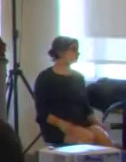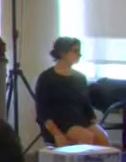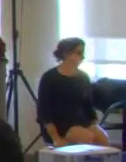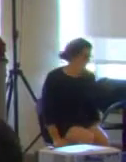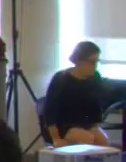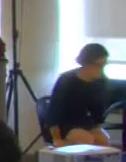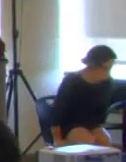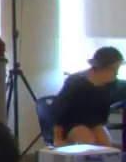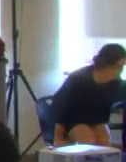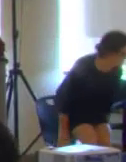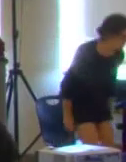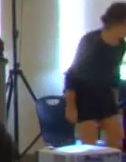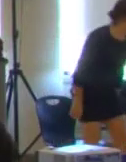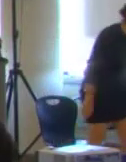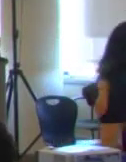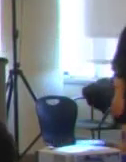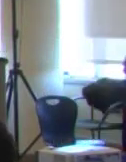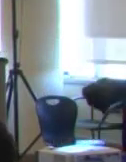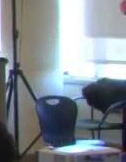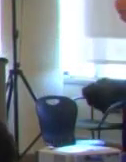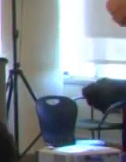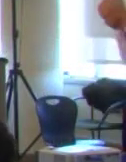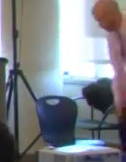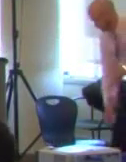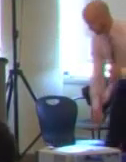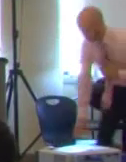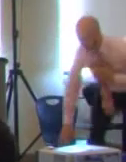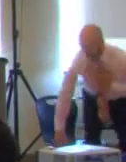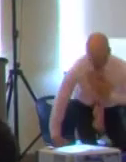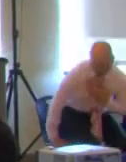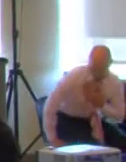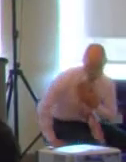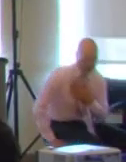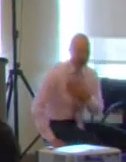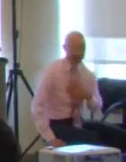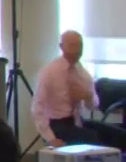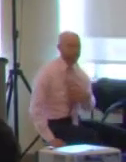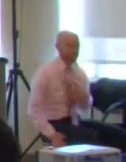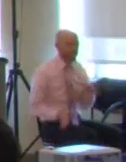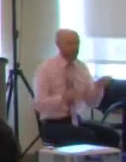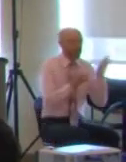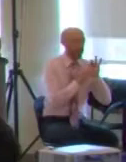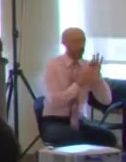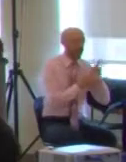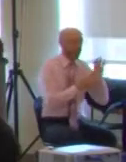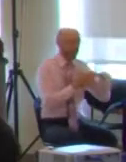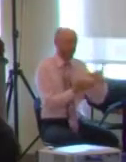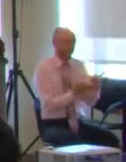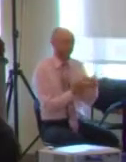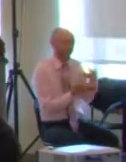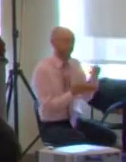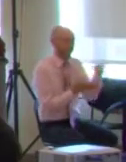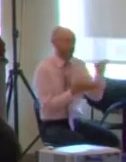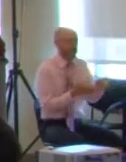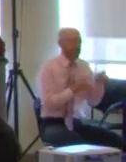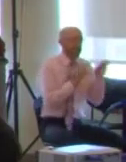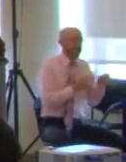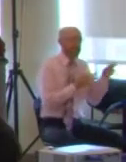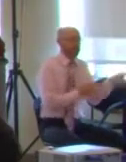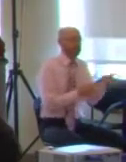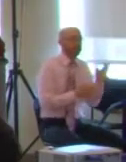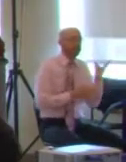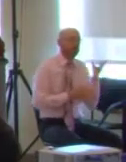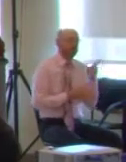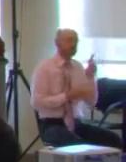It's really important in terms of all of these decisions at the front end when somebody presents in a crisis that you evaluate their